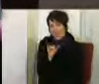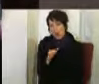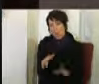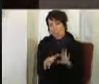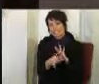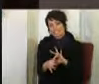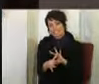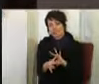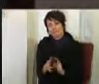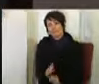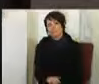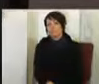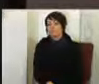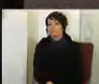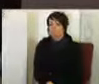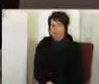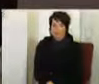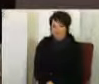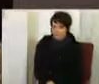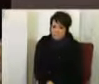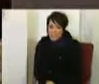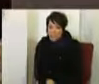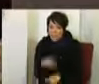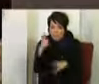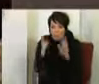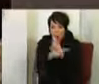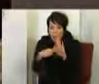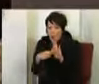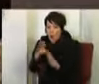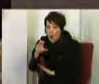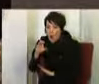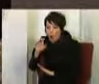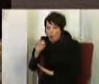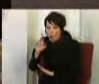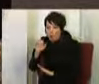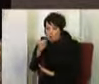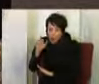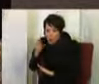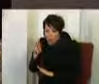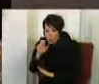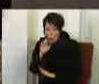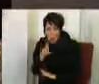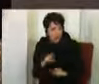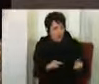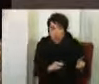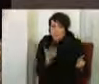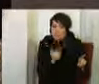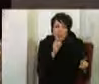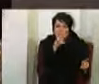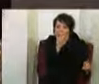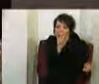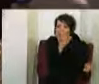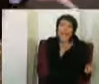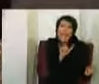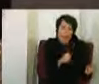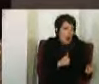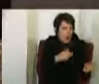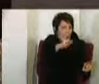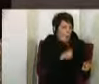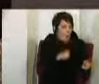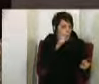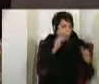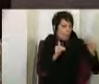relationships, the cougar or the daddy, you know, those sorts of where one is much older than